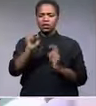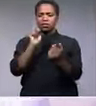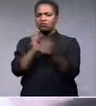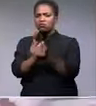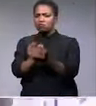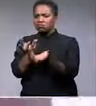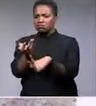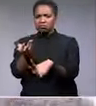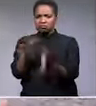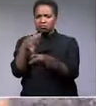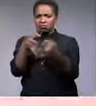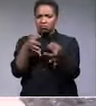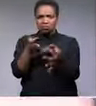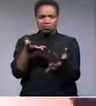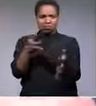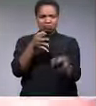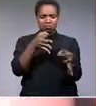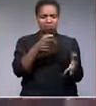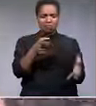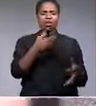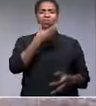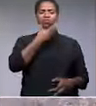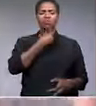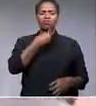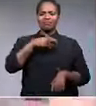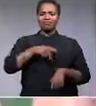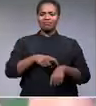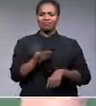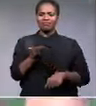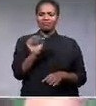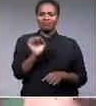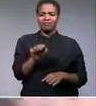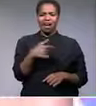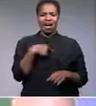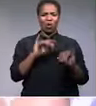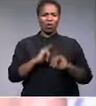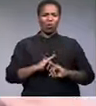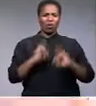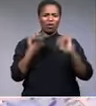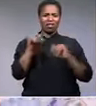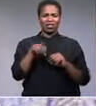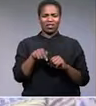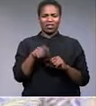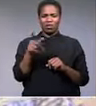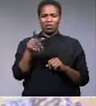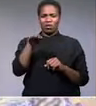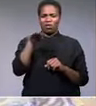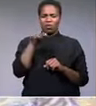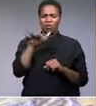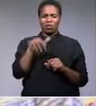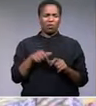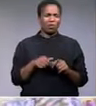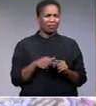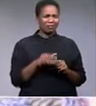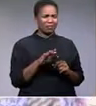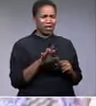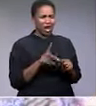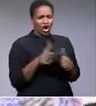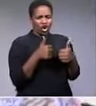and described this year's Christmas period as the worst ever for Zimbabweans. It is a bleak Christmas, you